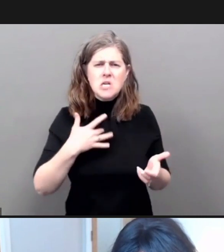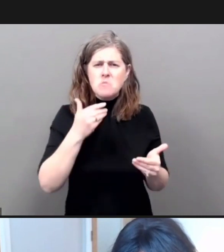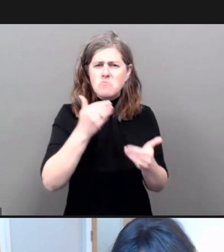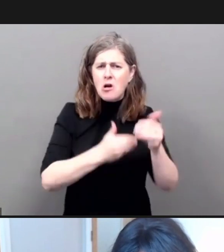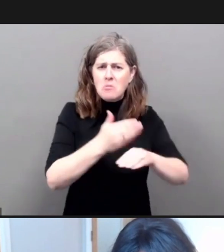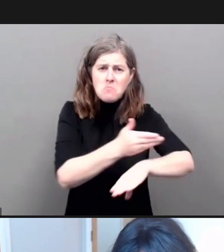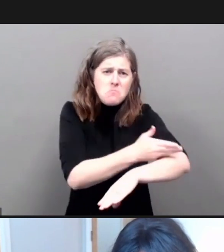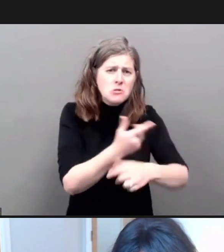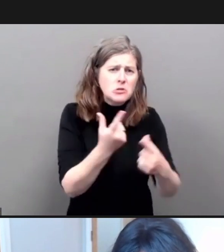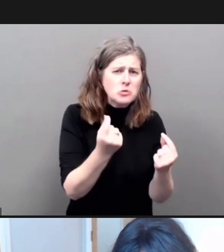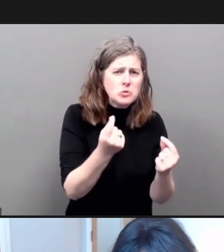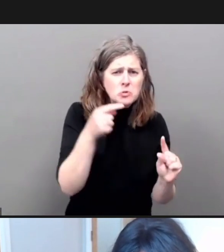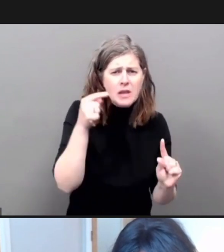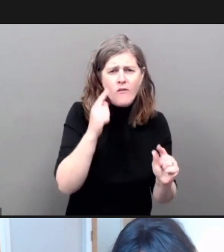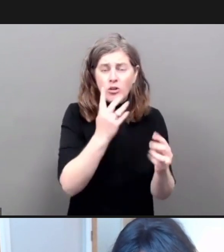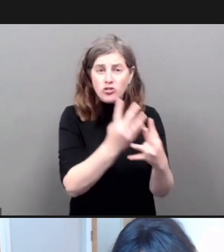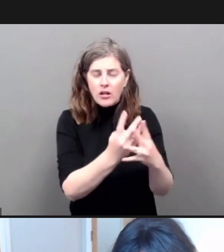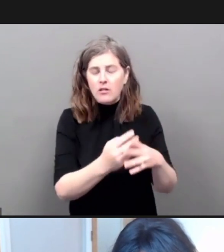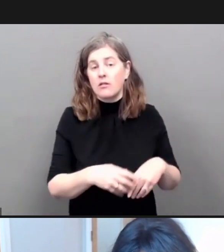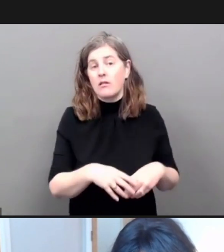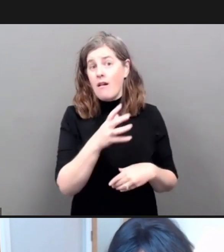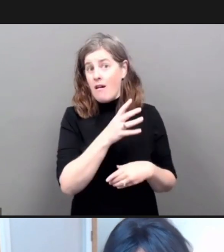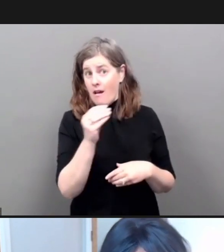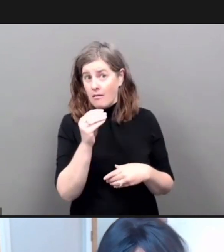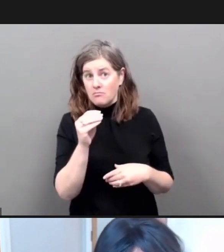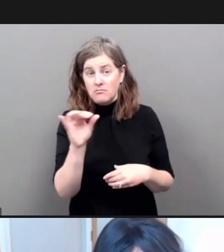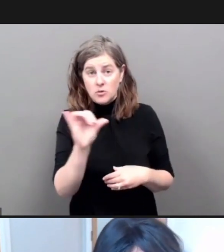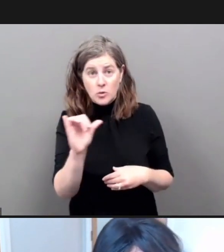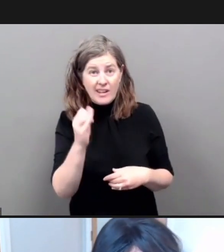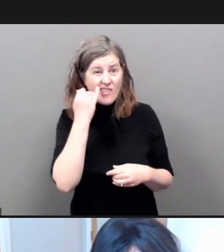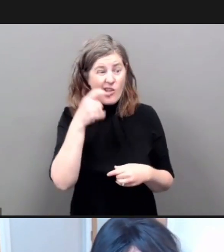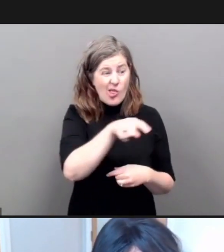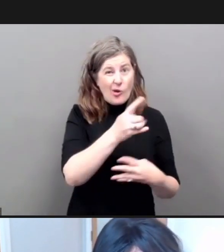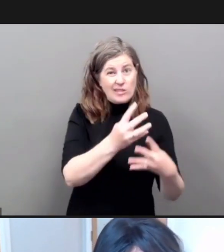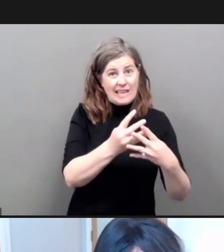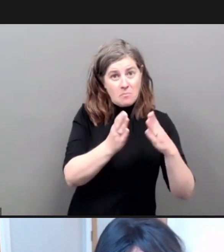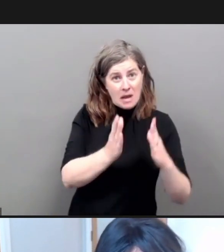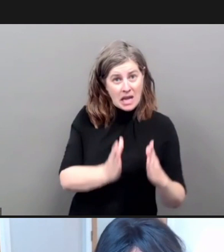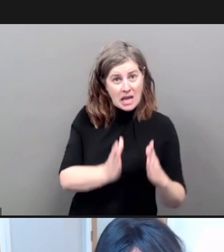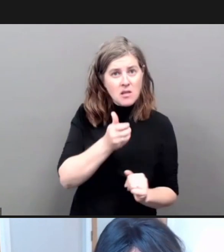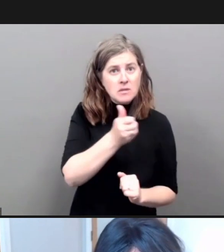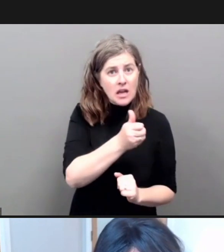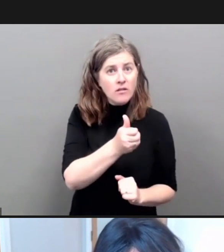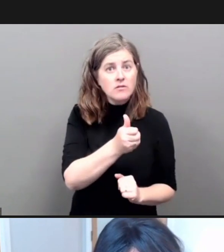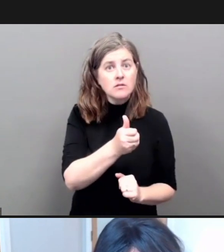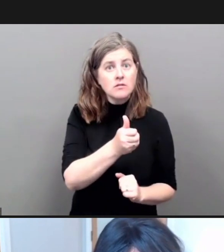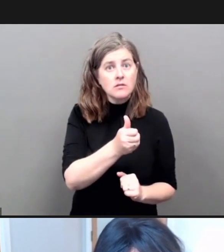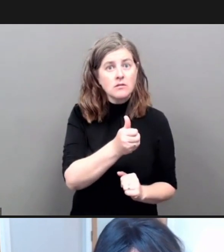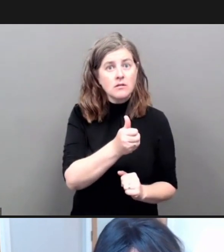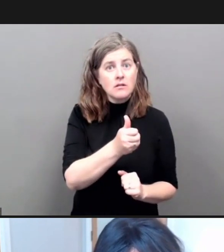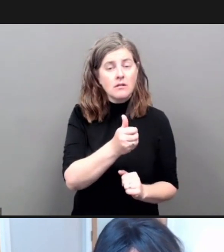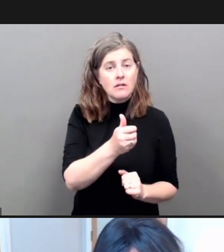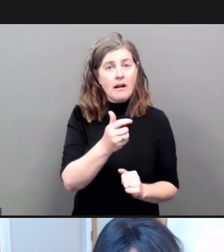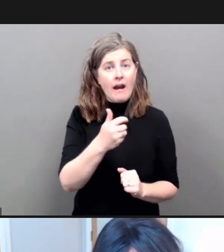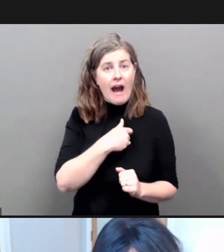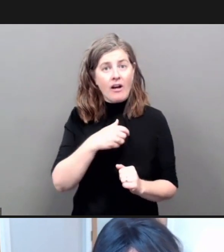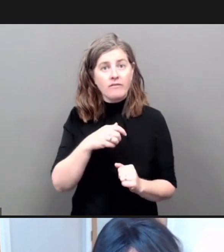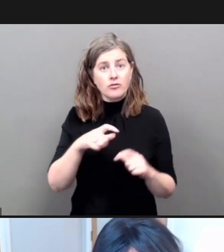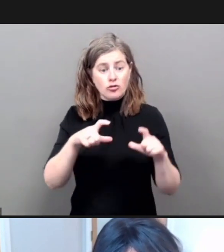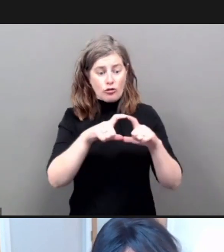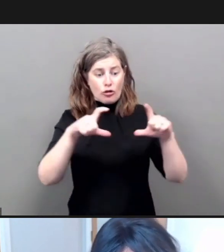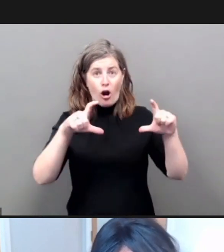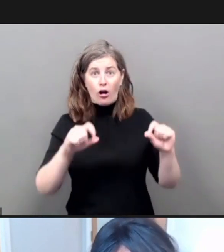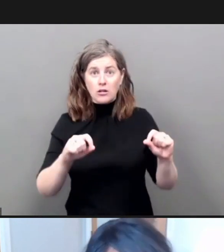been made, and finally, whether those inmates get CDC issued vaccine cards and if